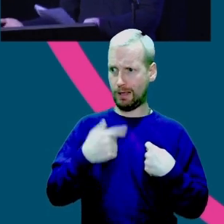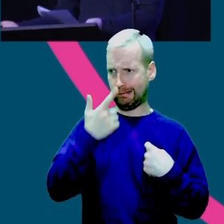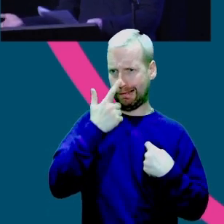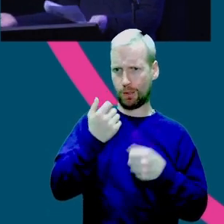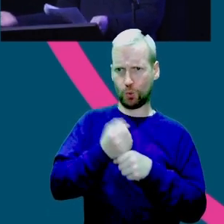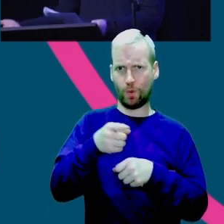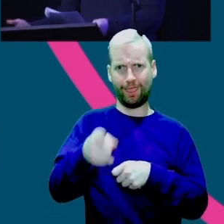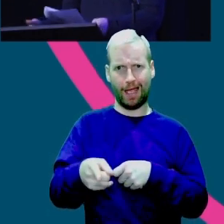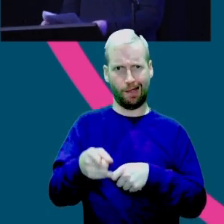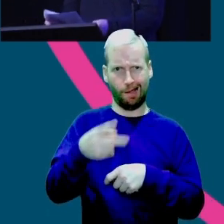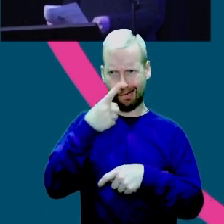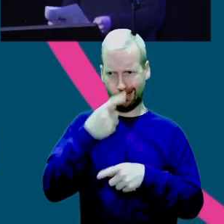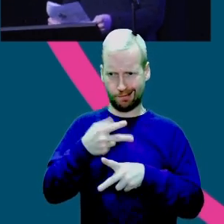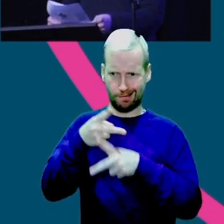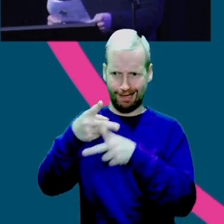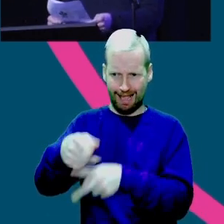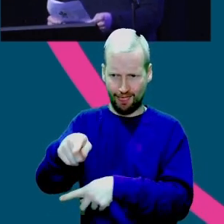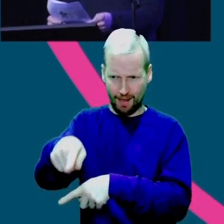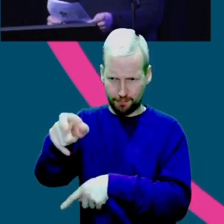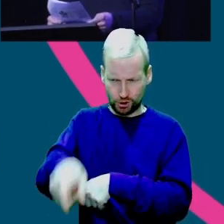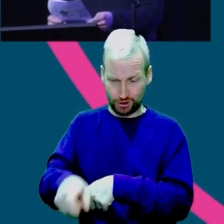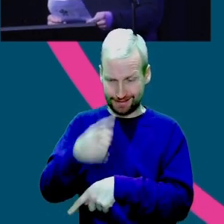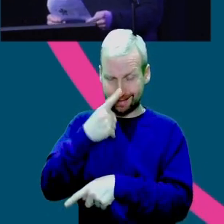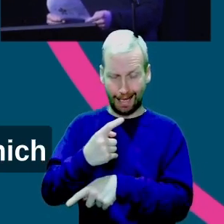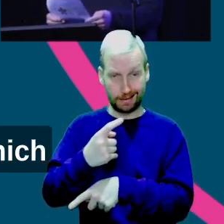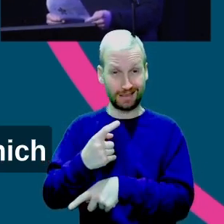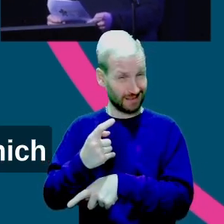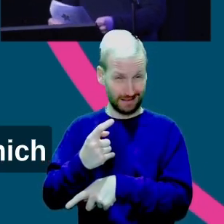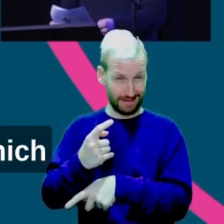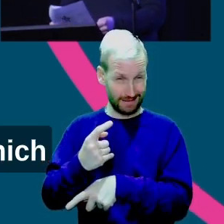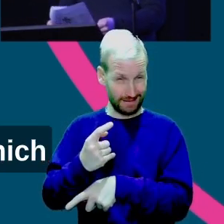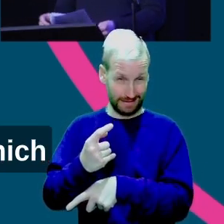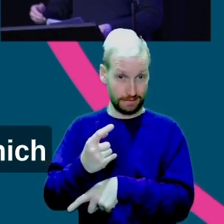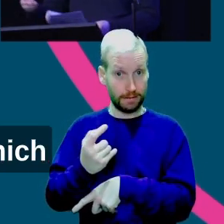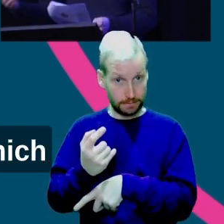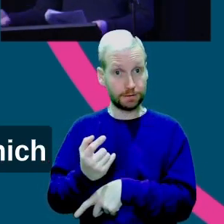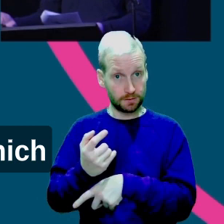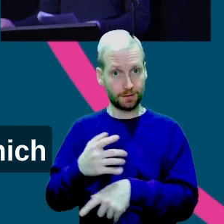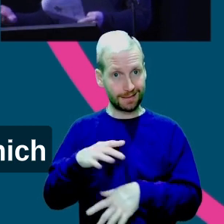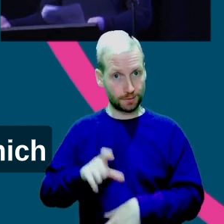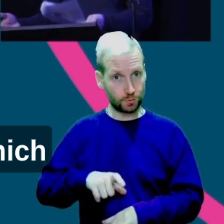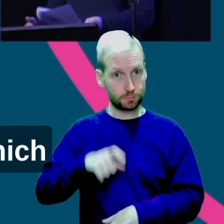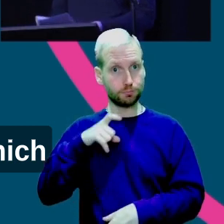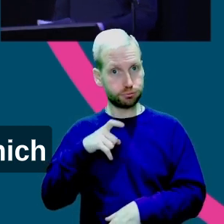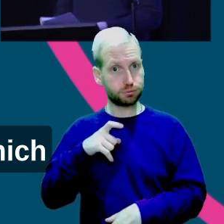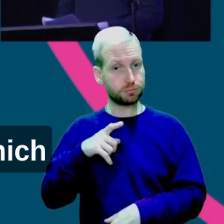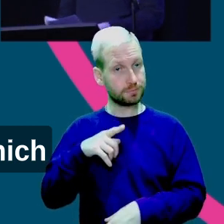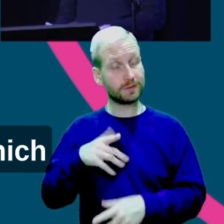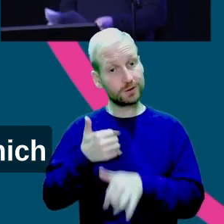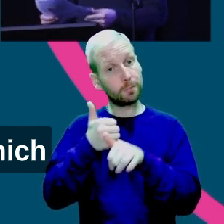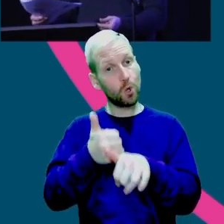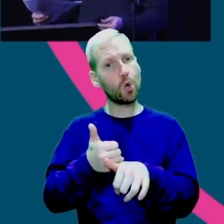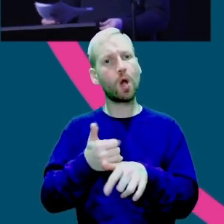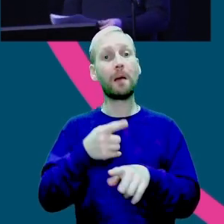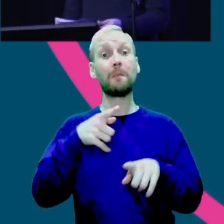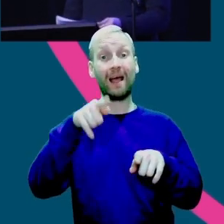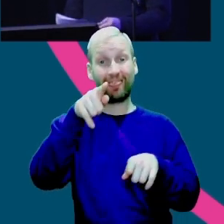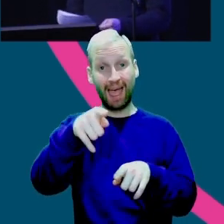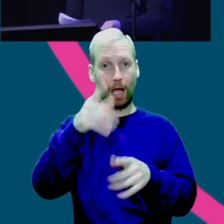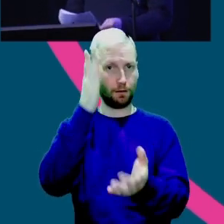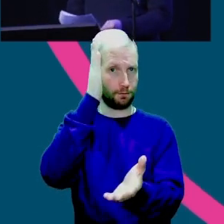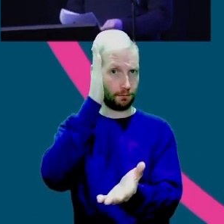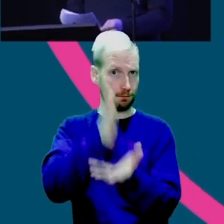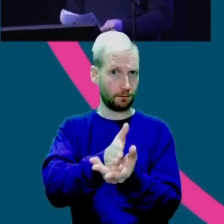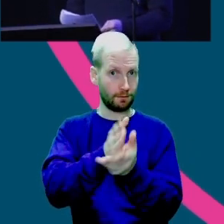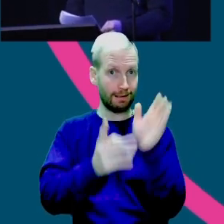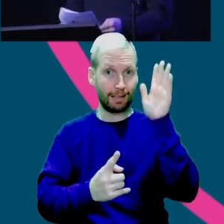on the job that they're doing, because that's invaluable, but also to encourage more community action, which ideally is why I'm